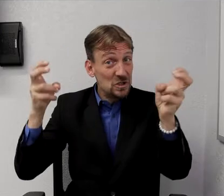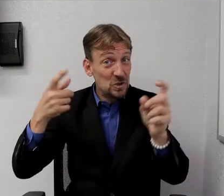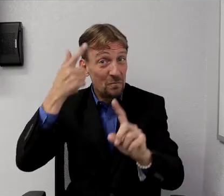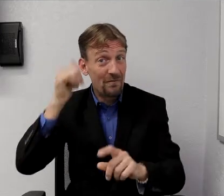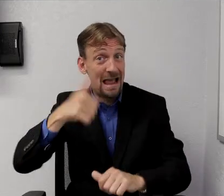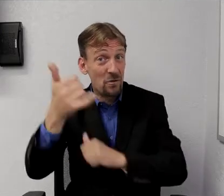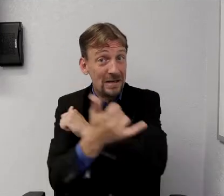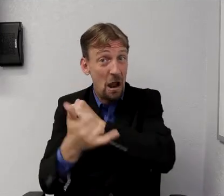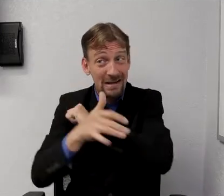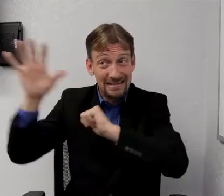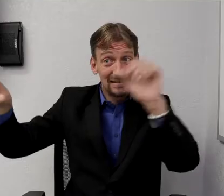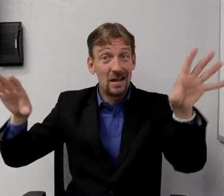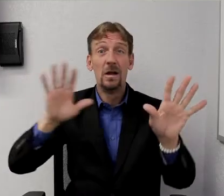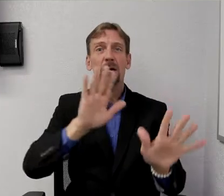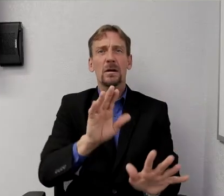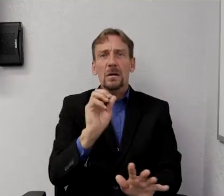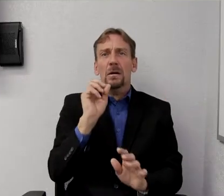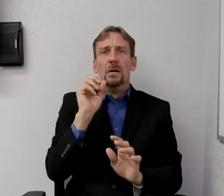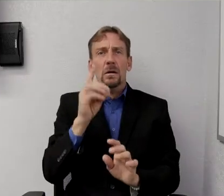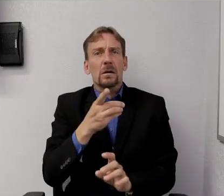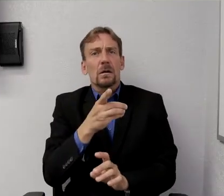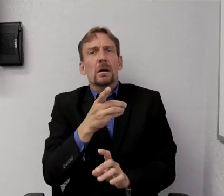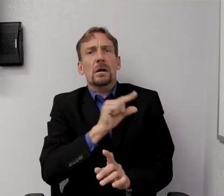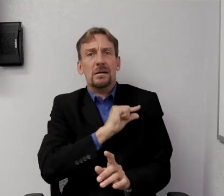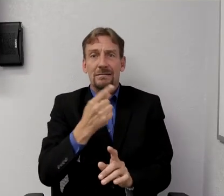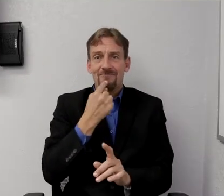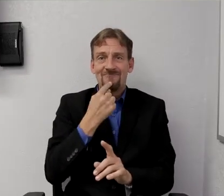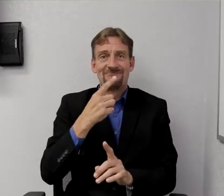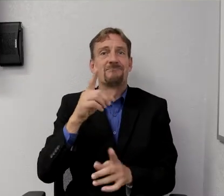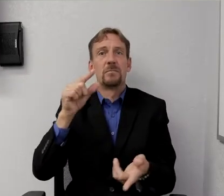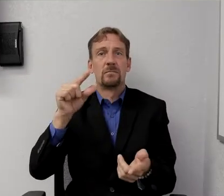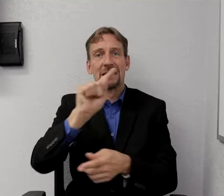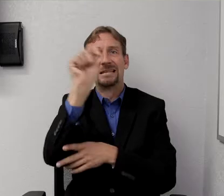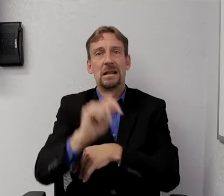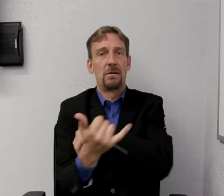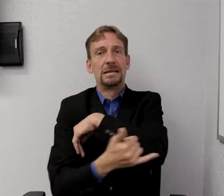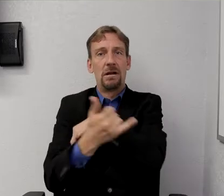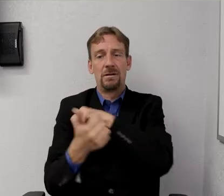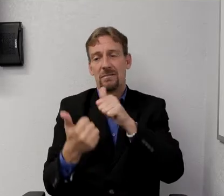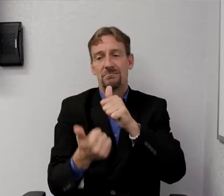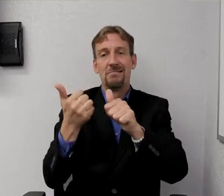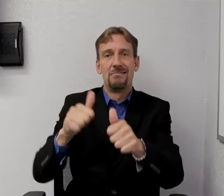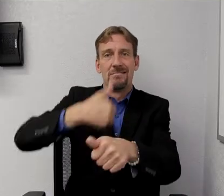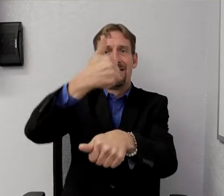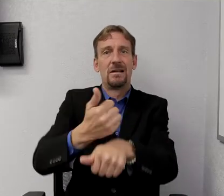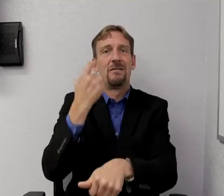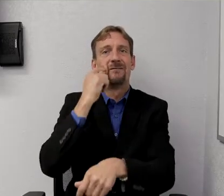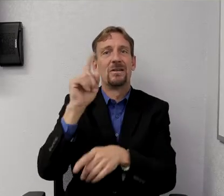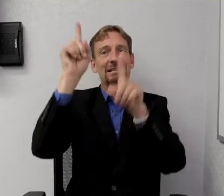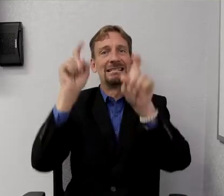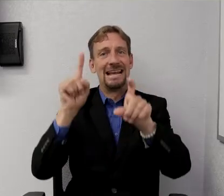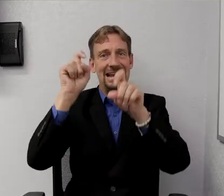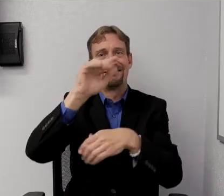that? Tulare County was initially named as the regional testing site for the